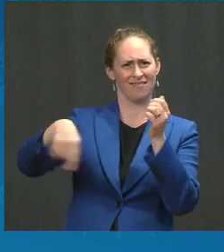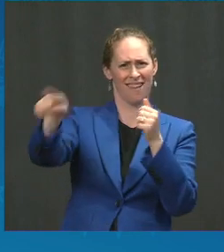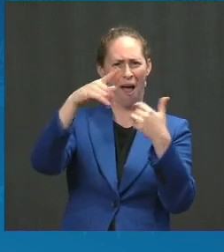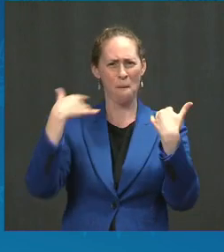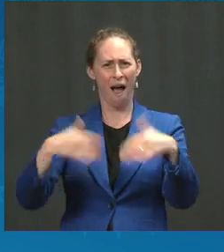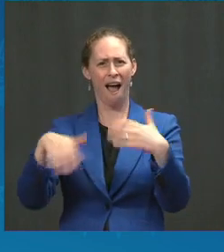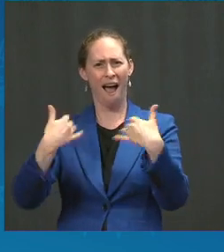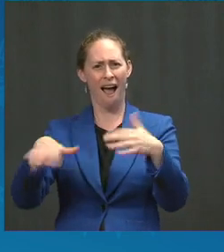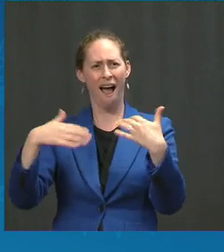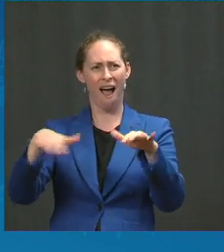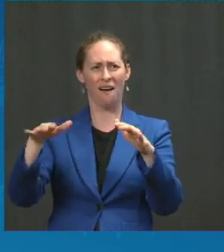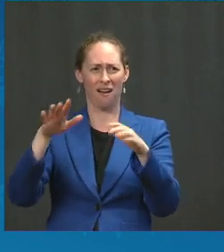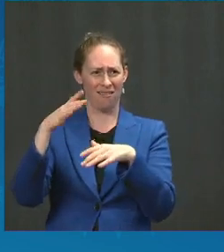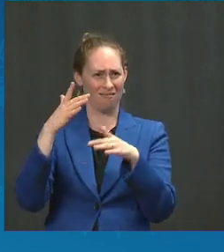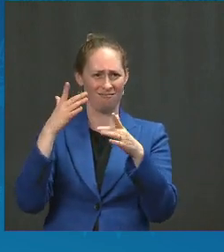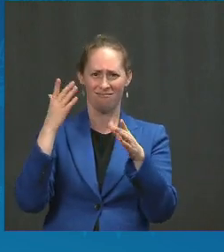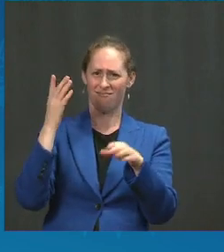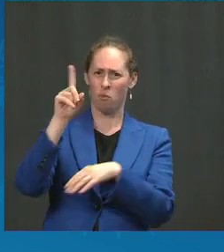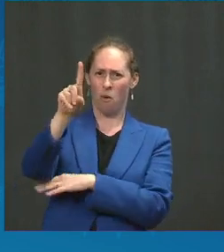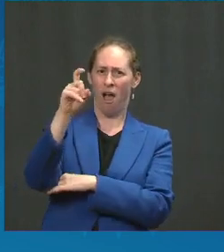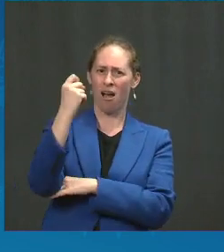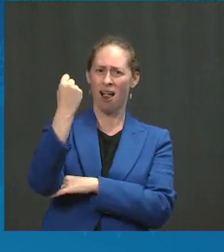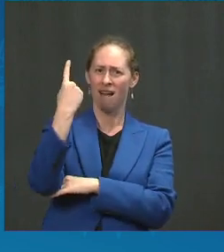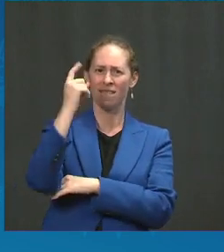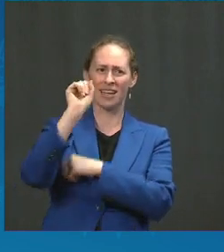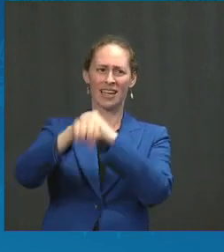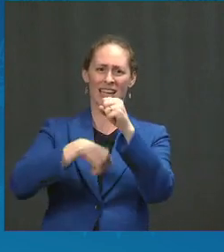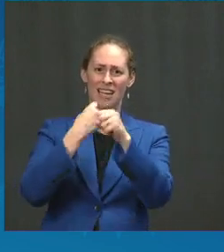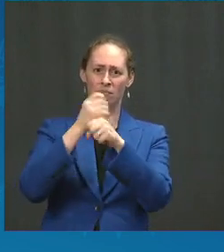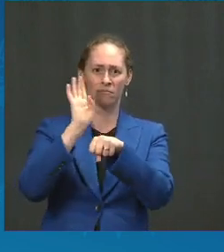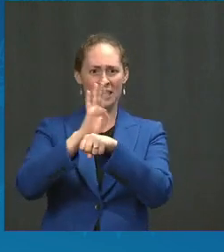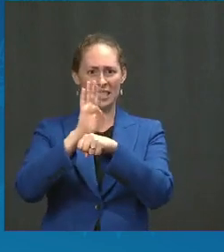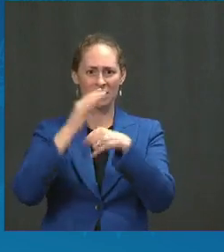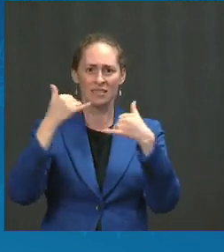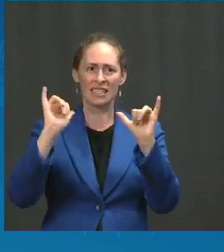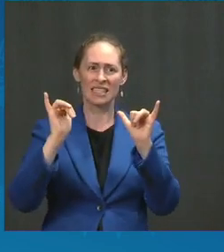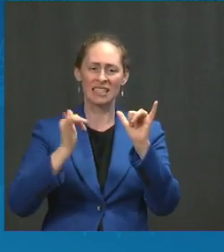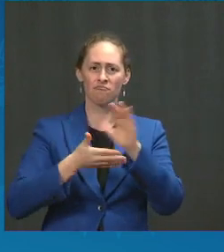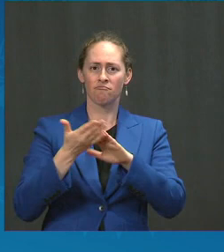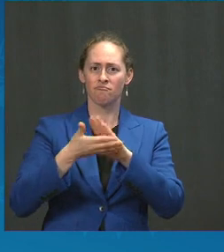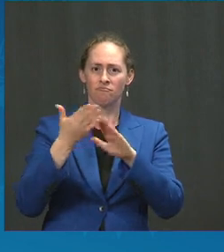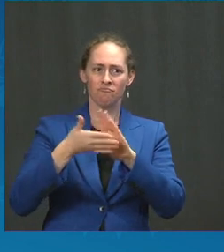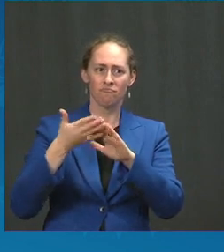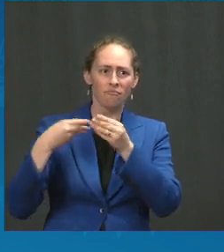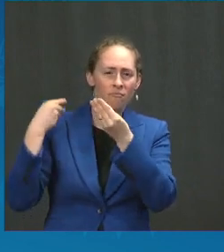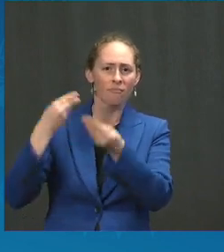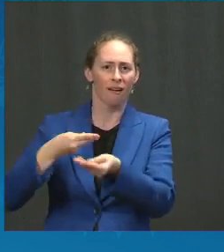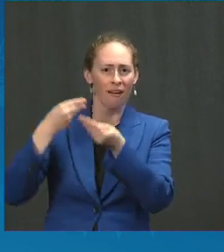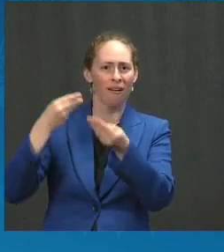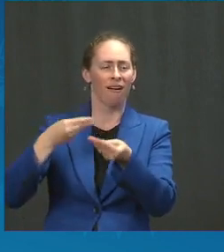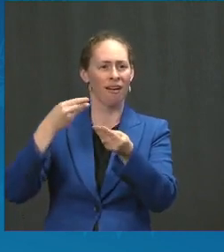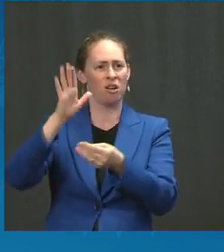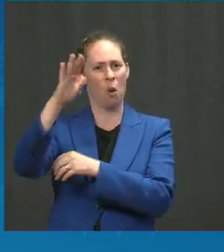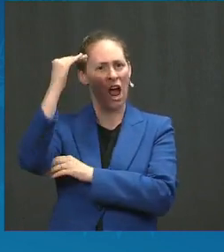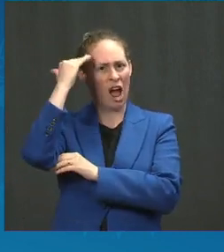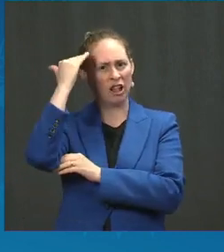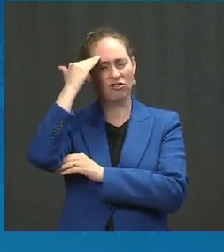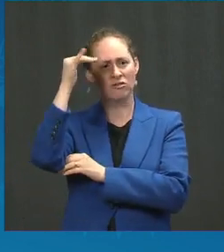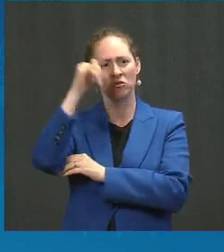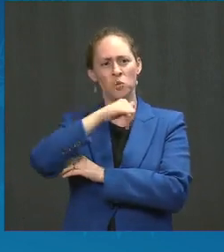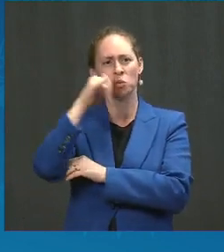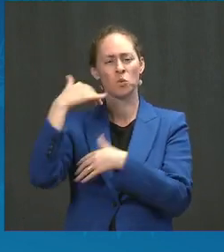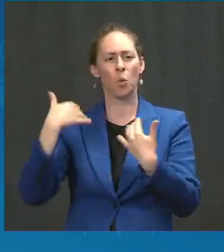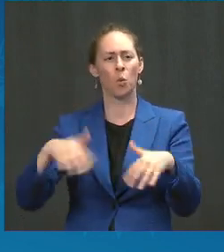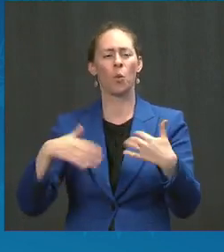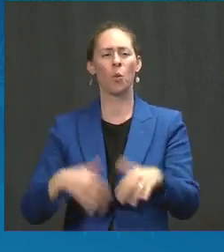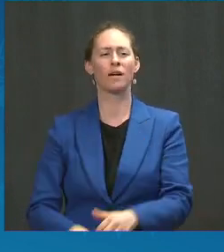And I'm sure you've got a lot of lessons learned, and I'm sure you're by virtue of being with this group, sharing it with everyone. I'd